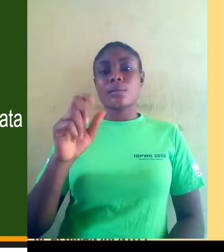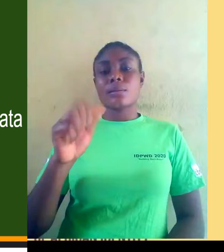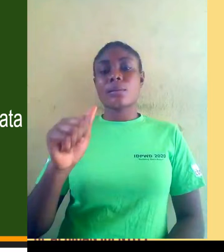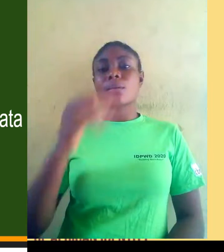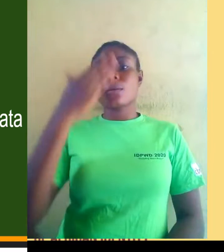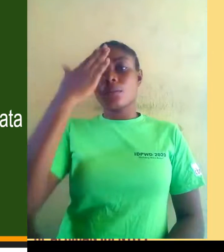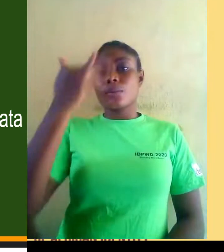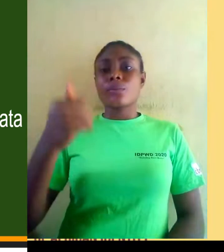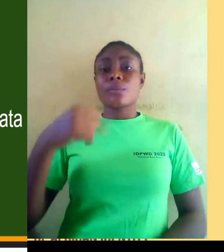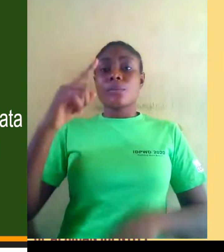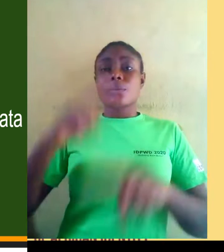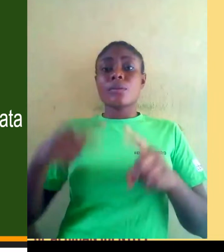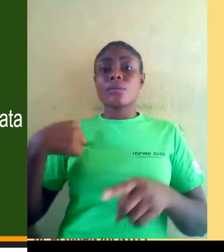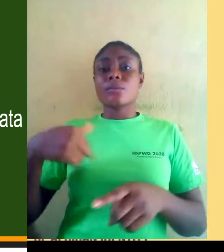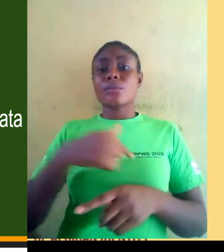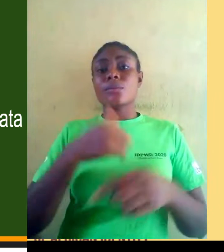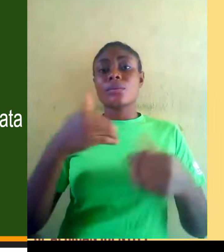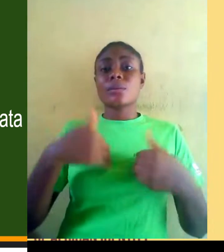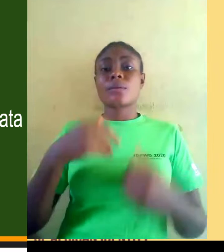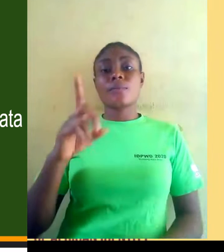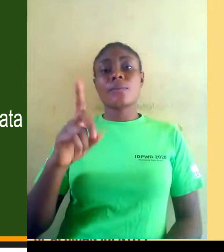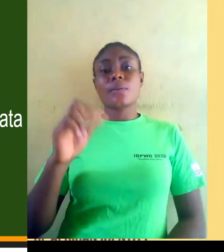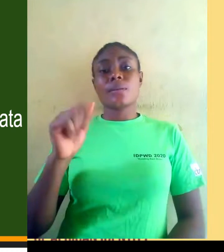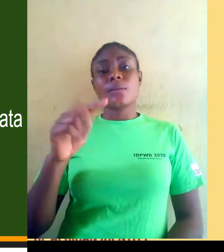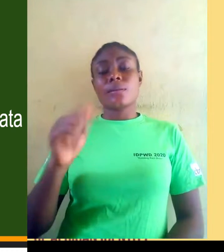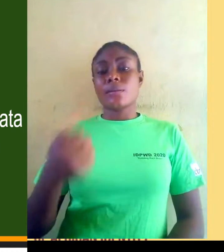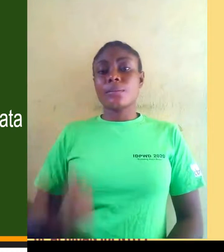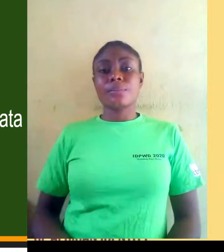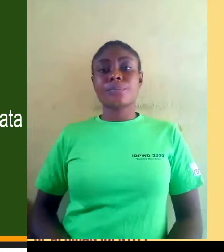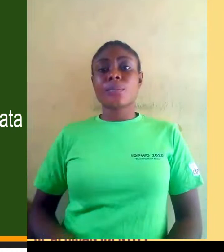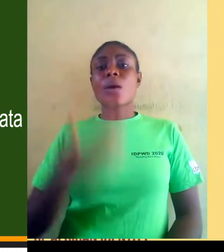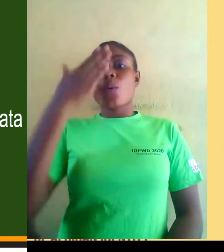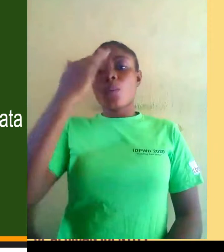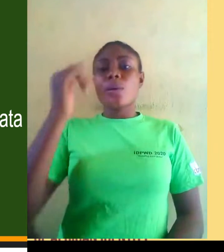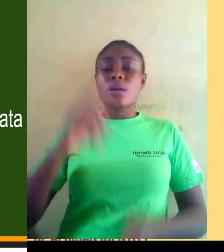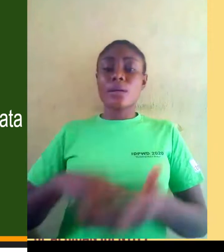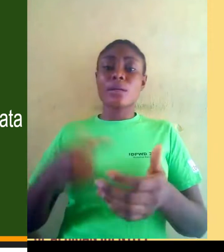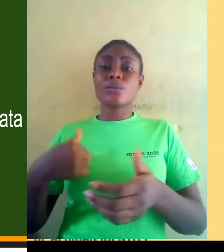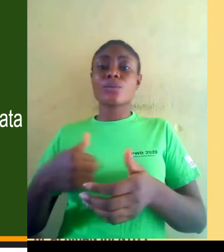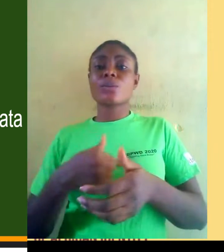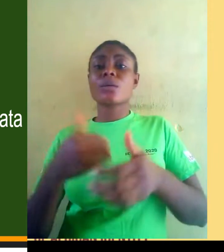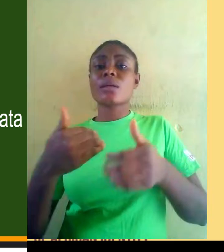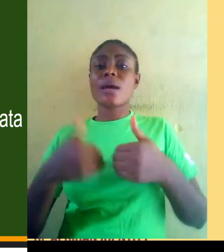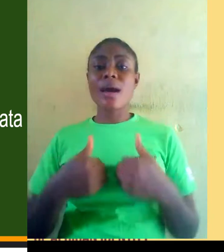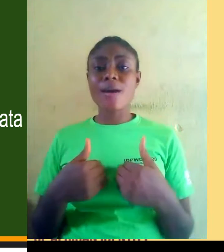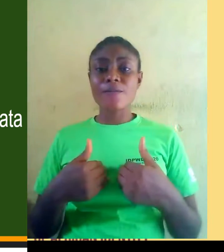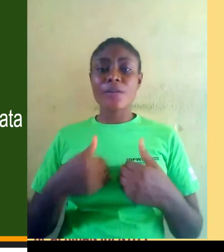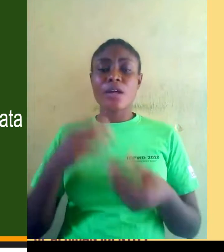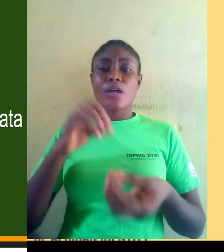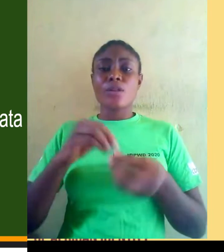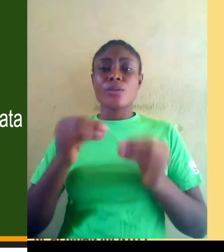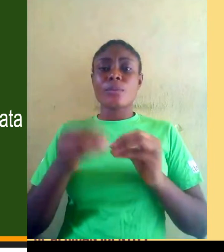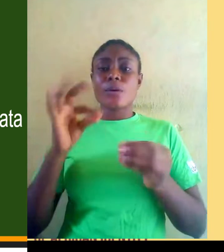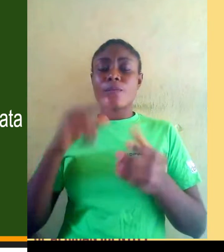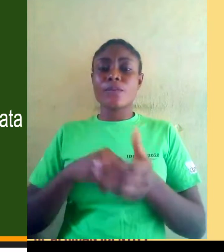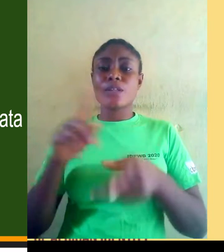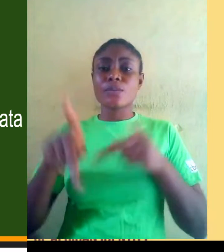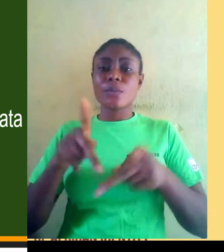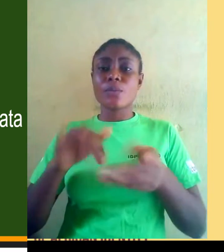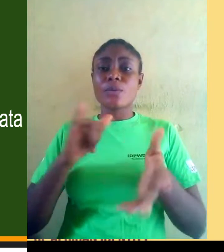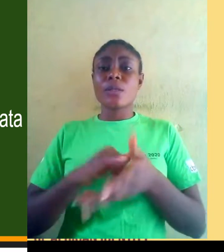Why can't we have data? Why can't we have the demography of these people that we want